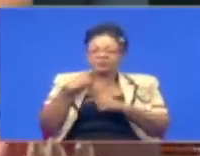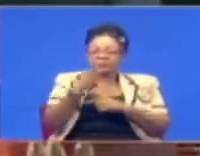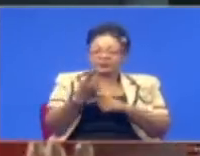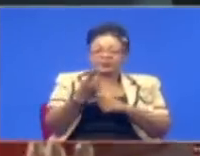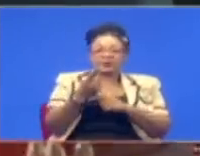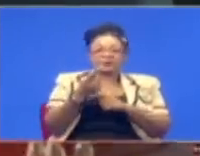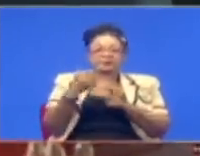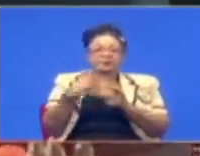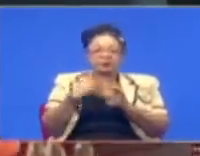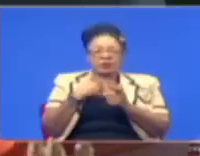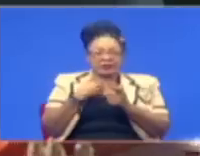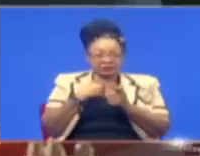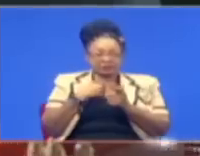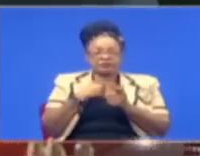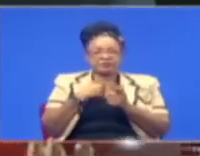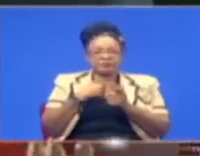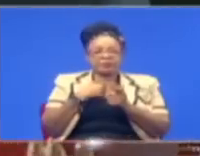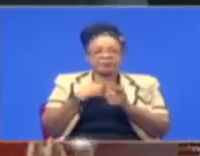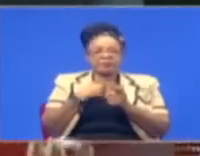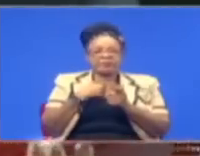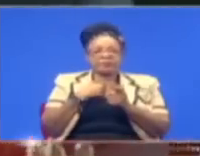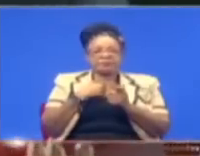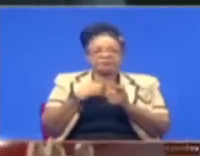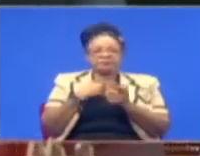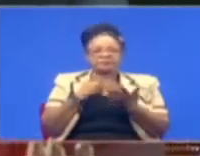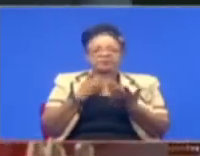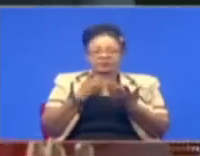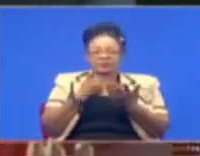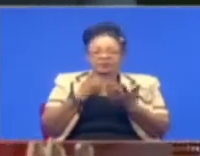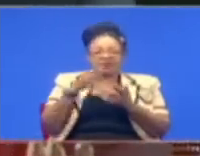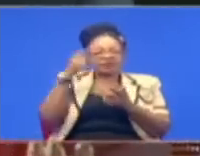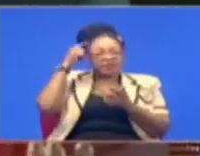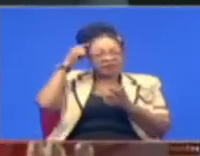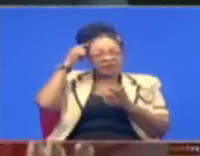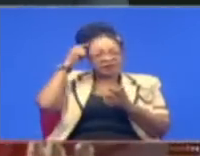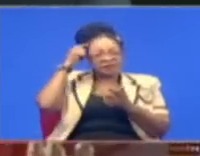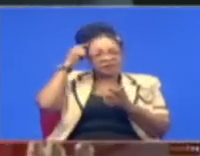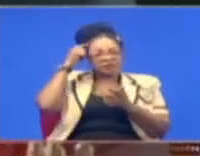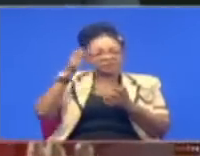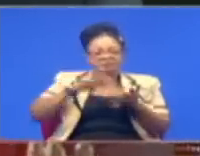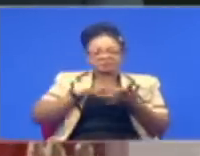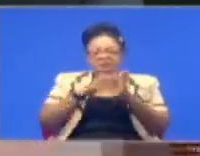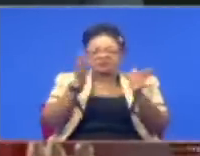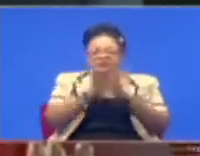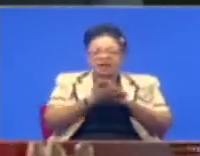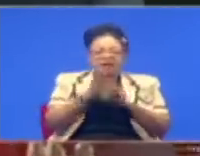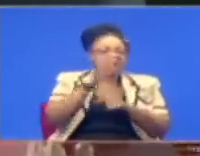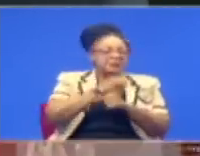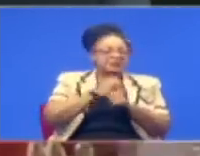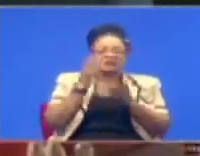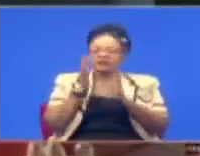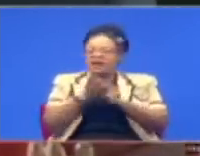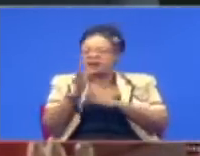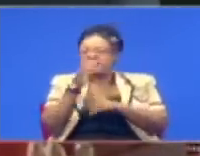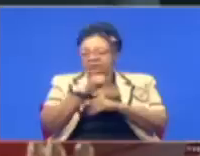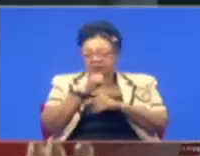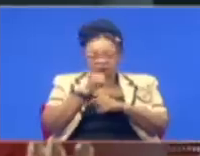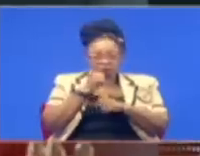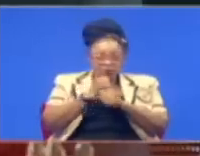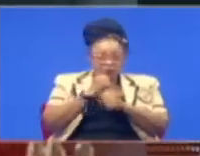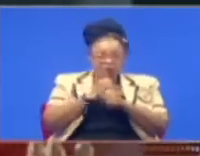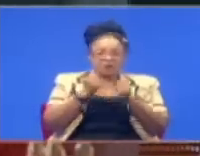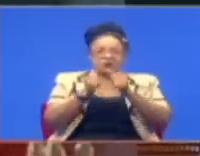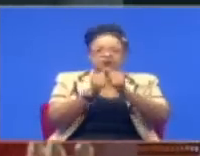this perceived rot in the judiciary, your file is missing. We are going to work together to